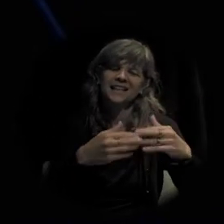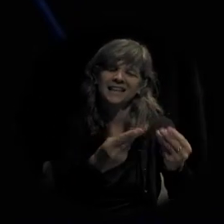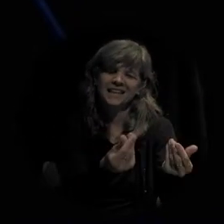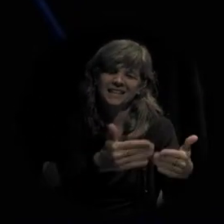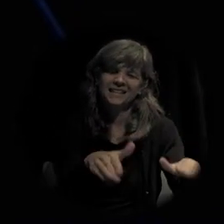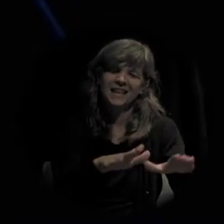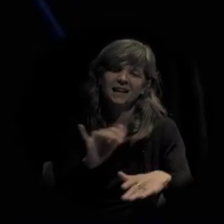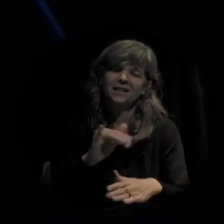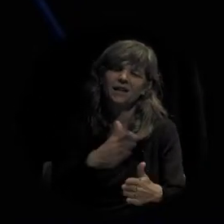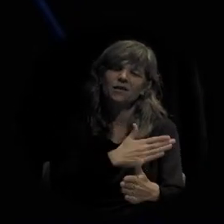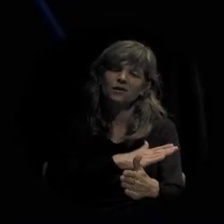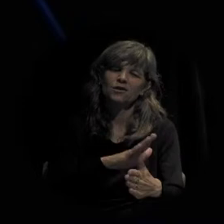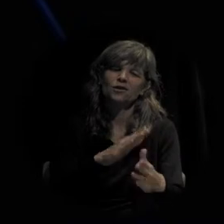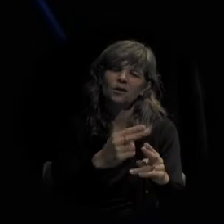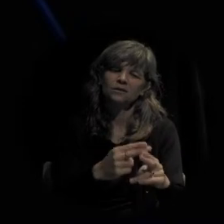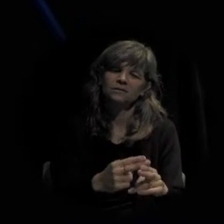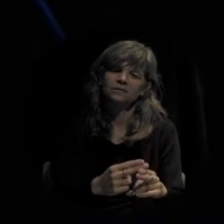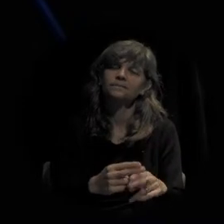for that truth.